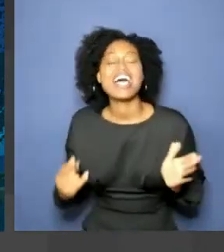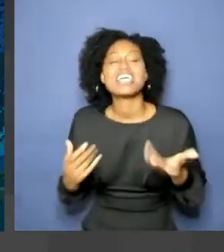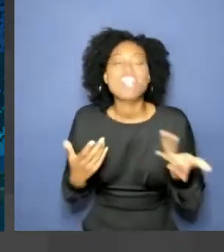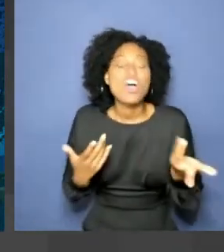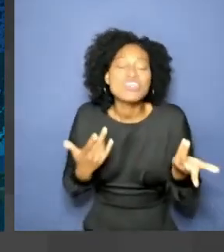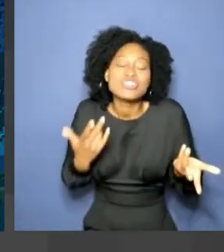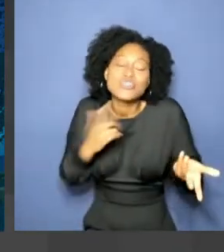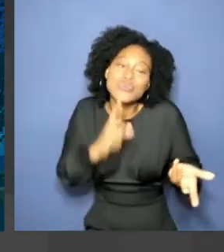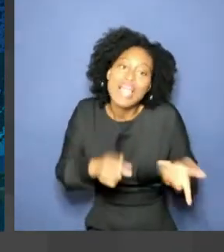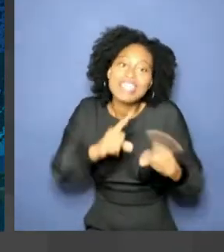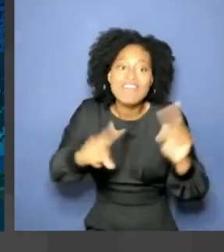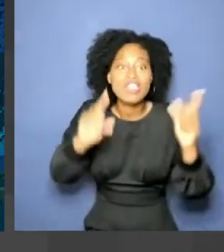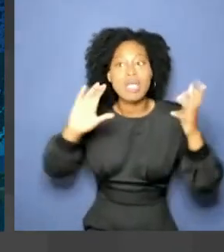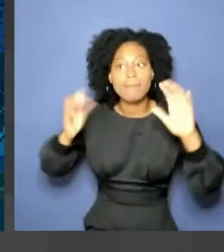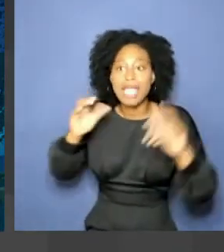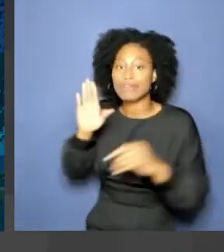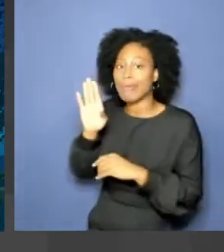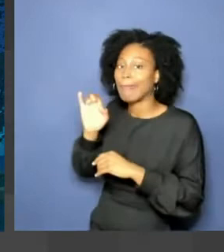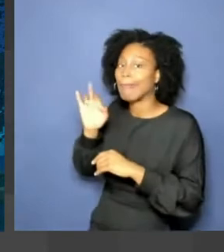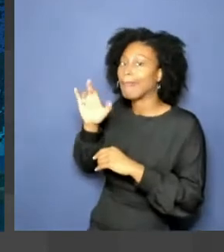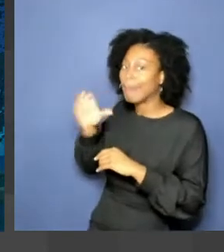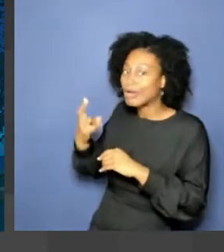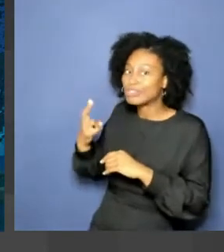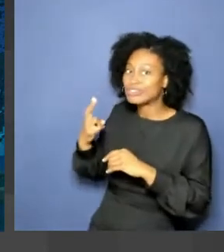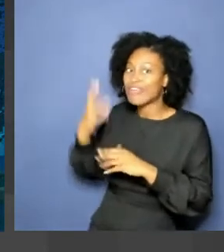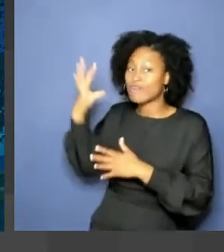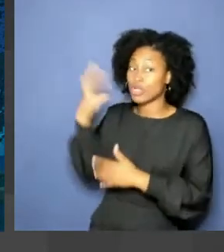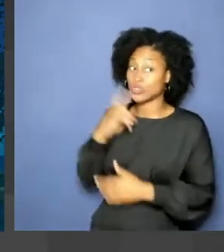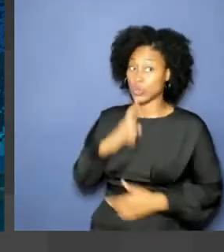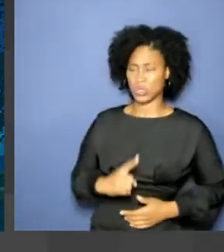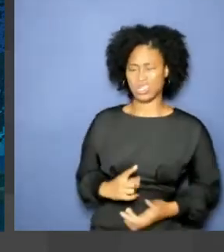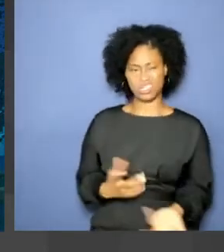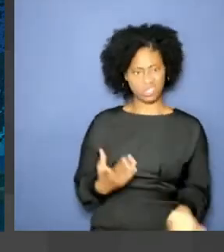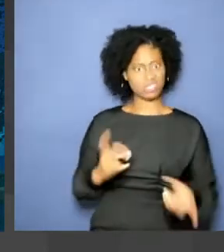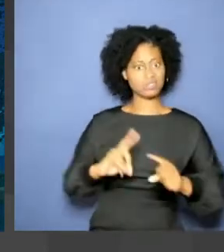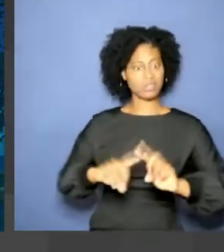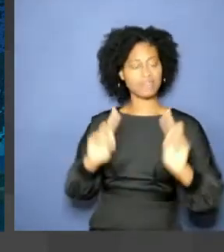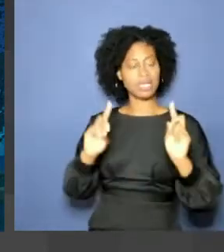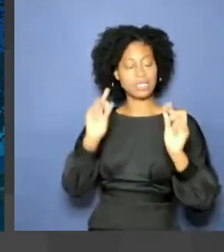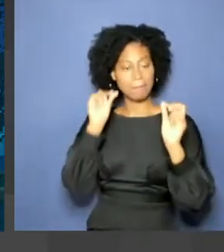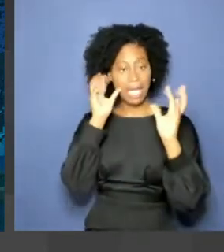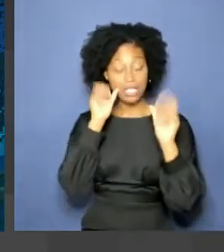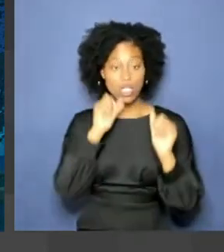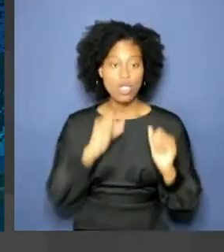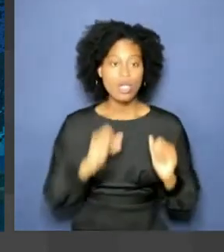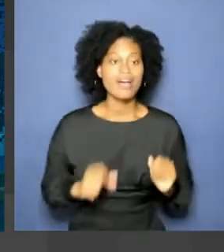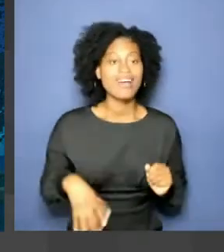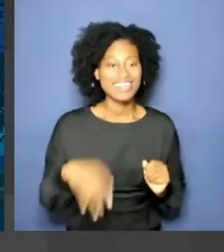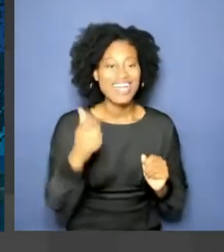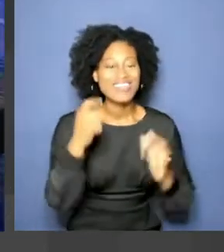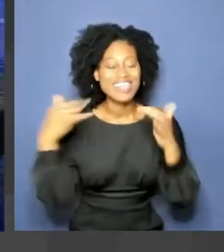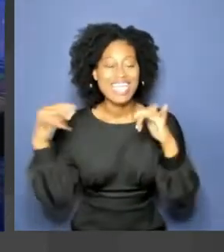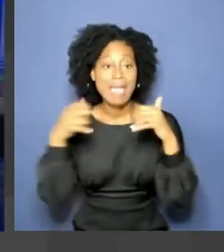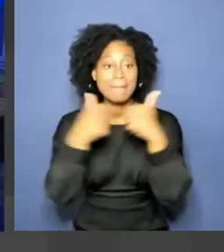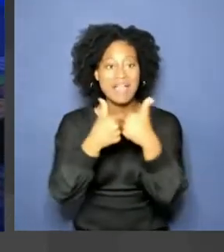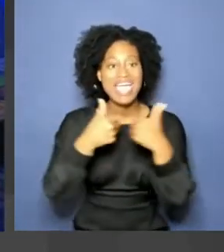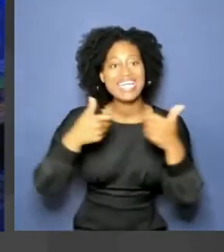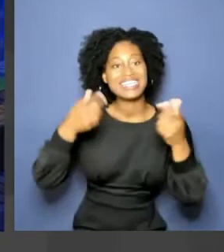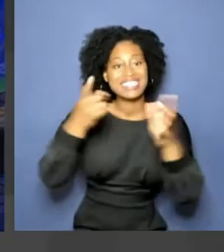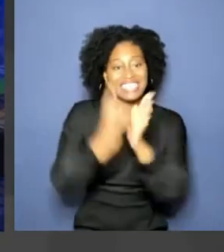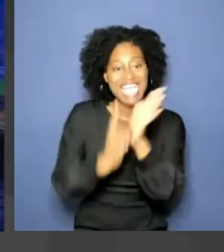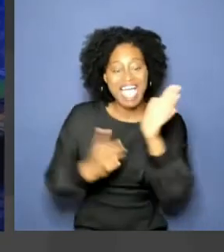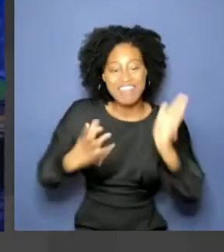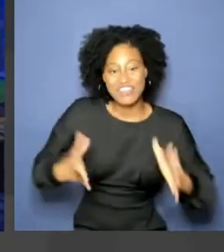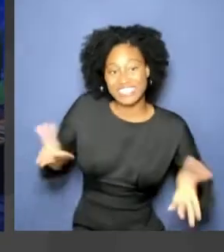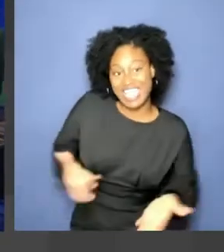the birch forest as well. It really is. It's amazing. So we have another one of our gameplay designers here and our